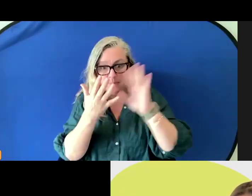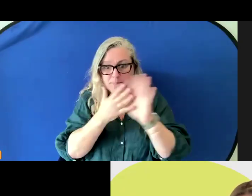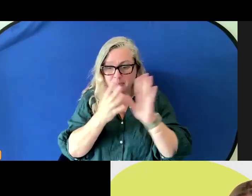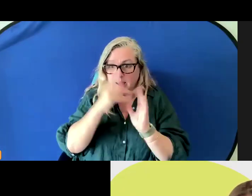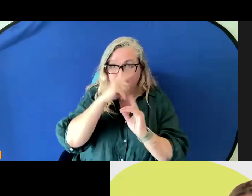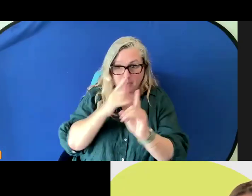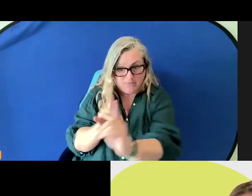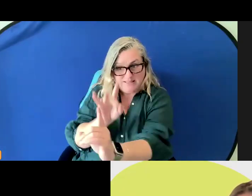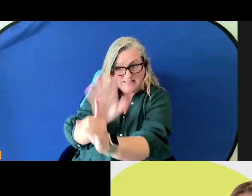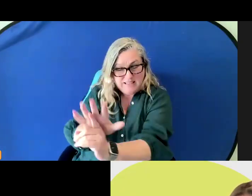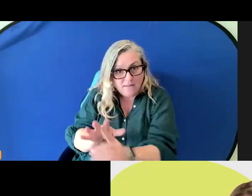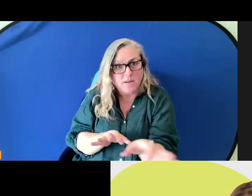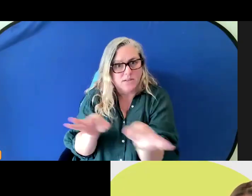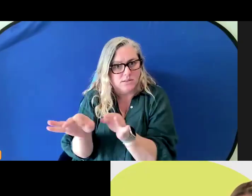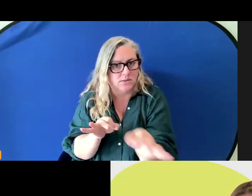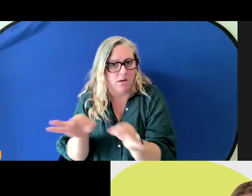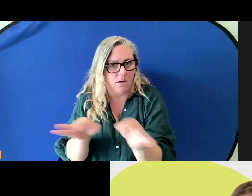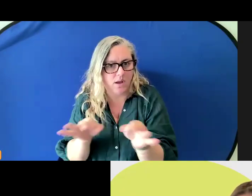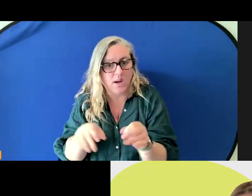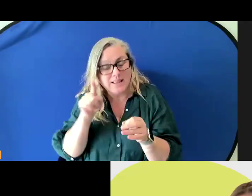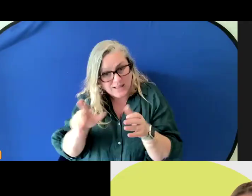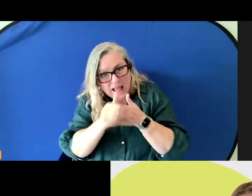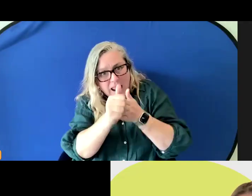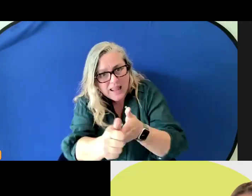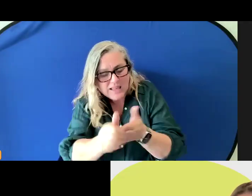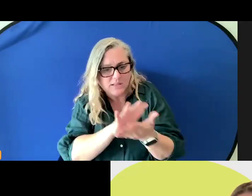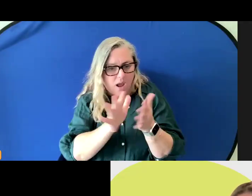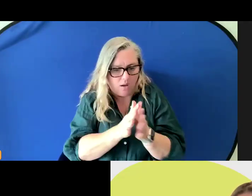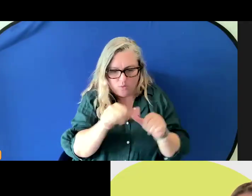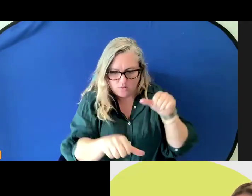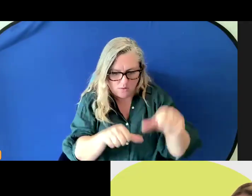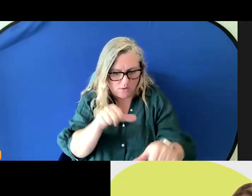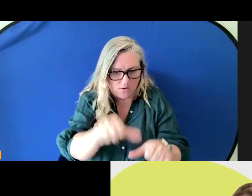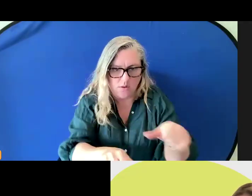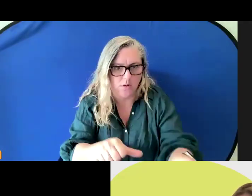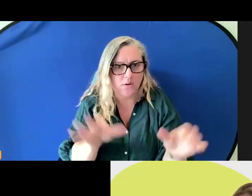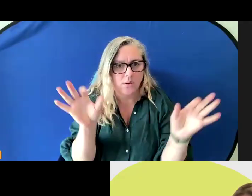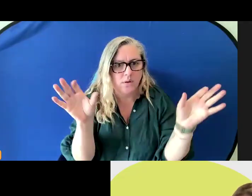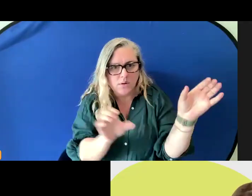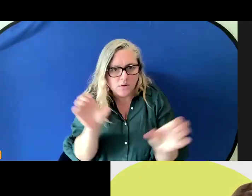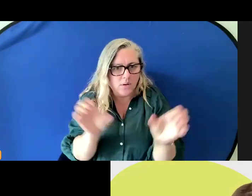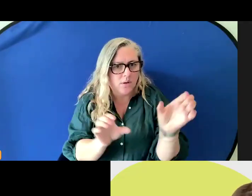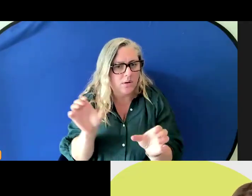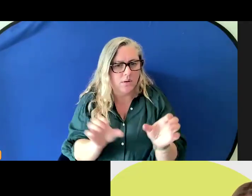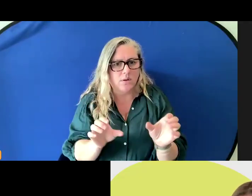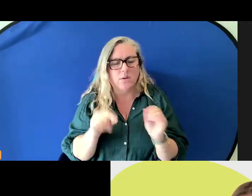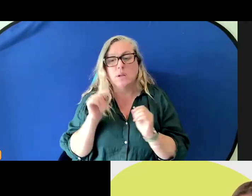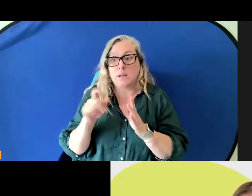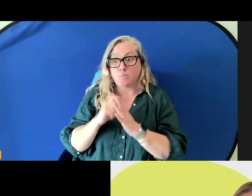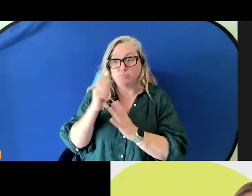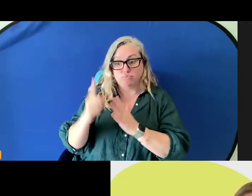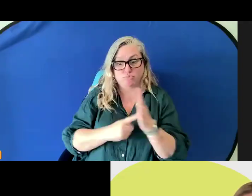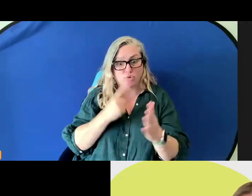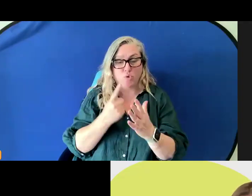with disability leading every step of the process. This project and work doesn't sit in